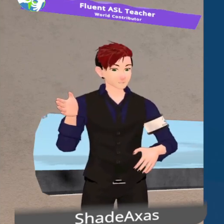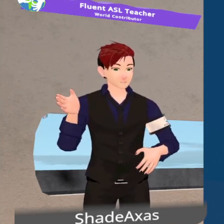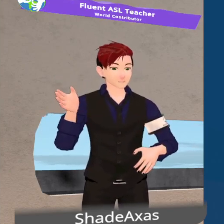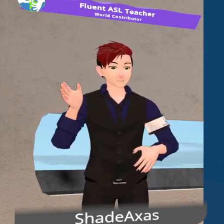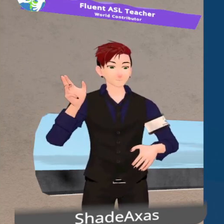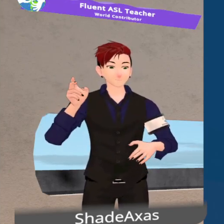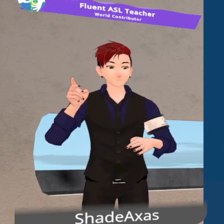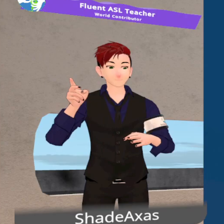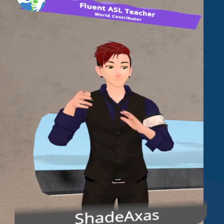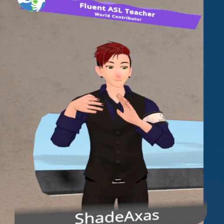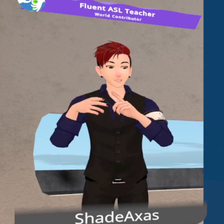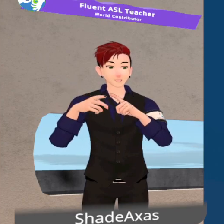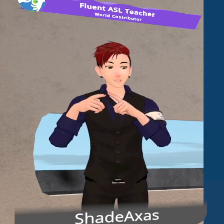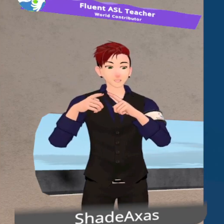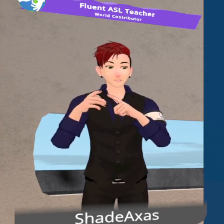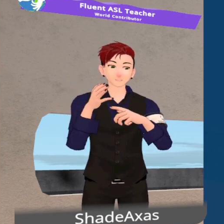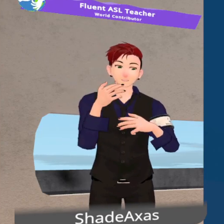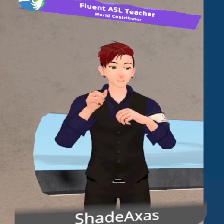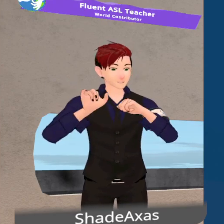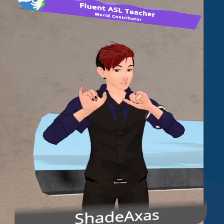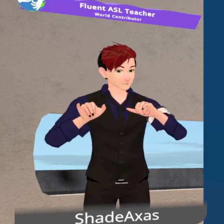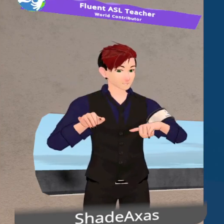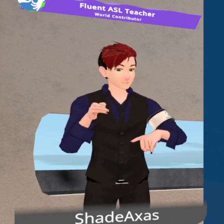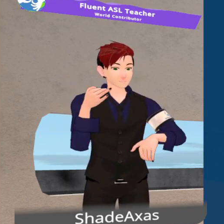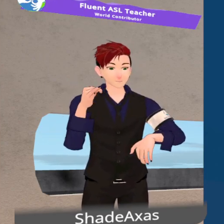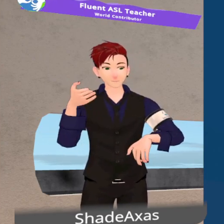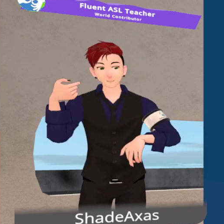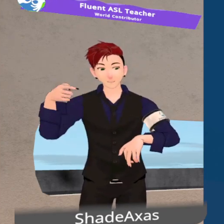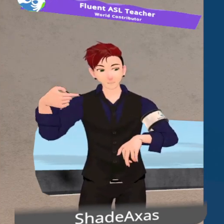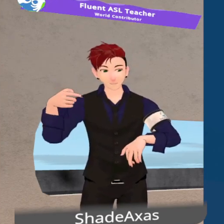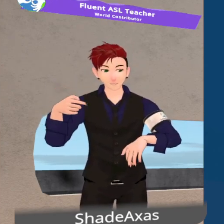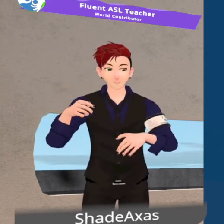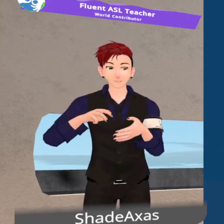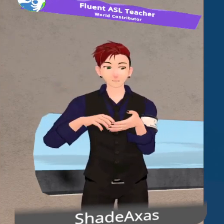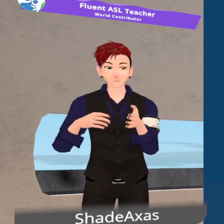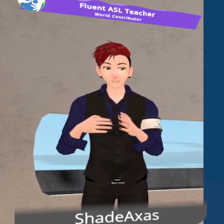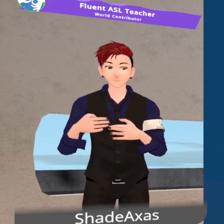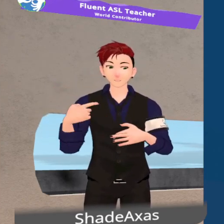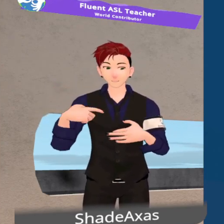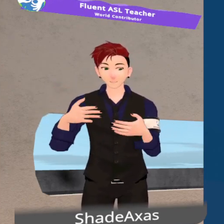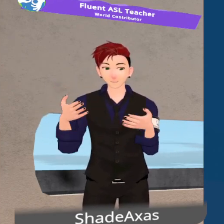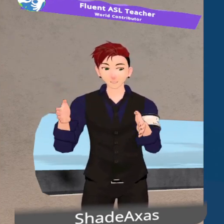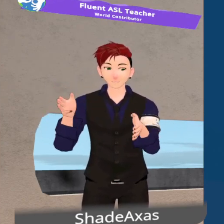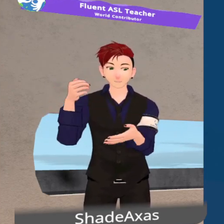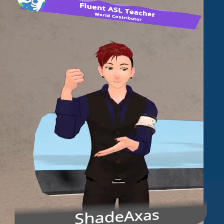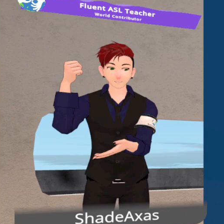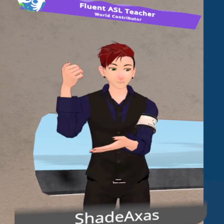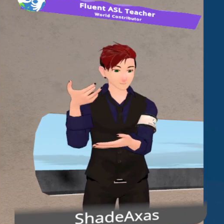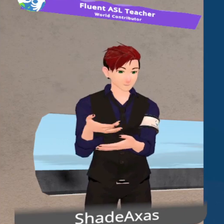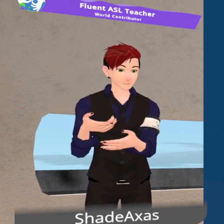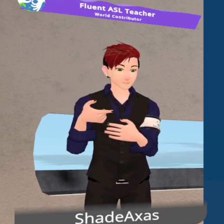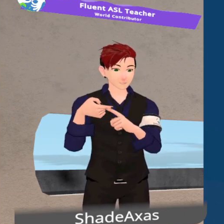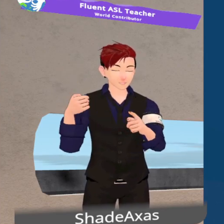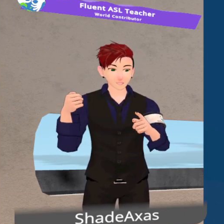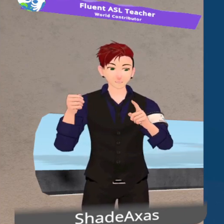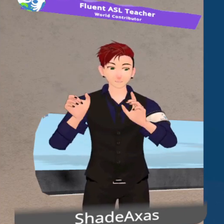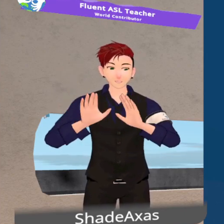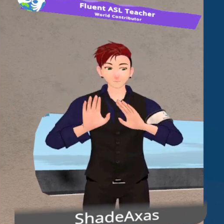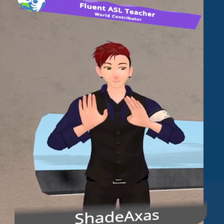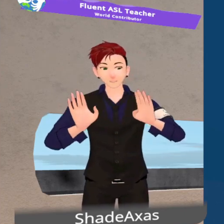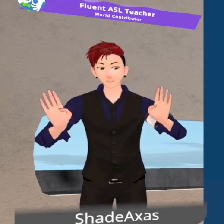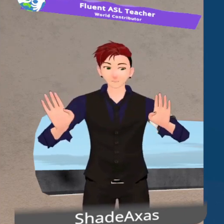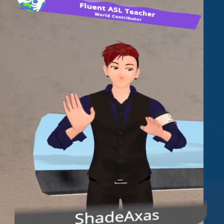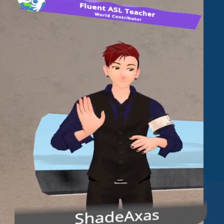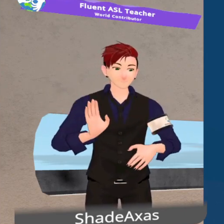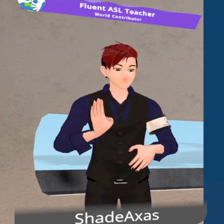words there have a color system. If it's green, that means that it has been verified